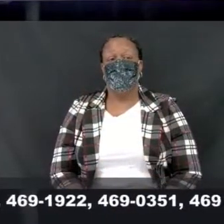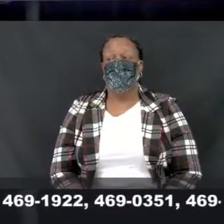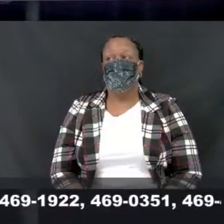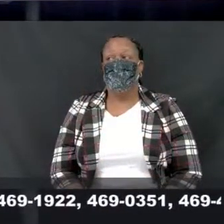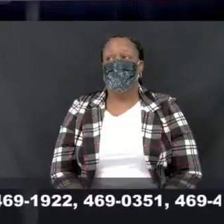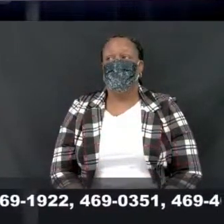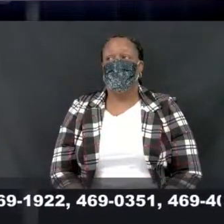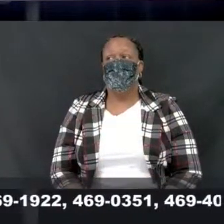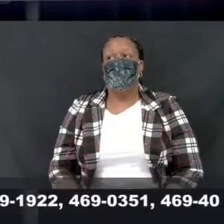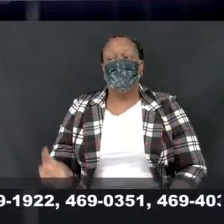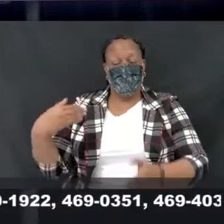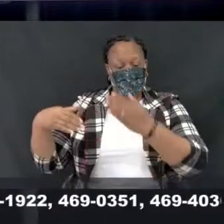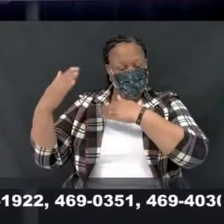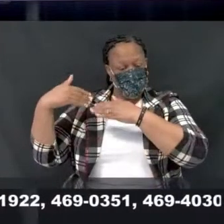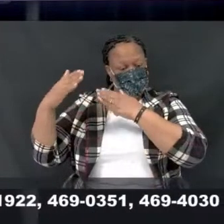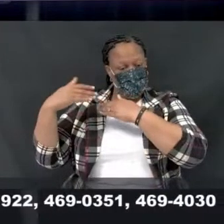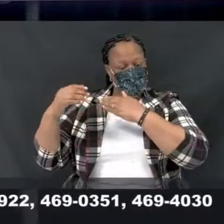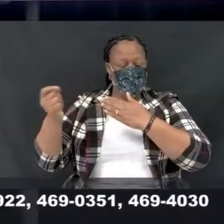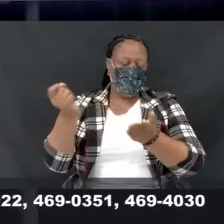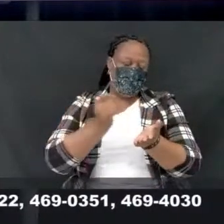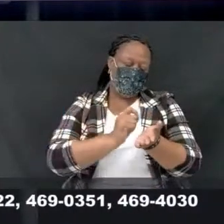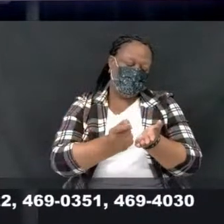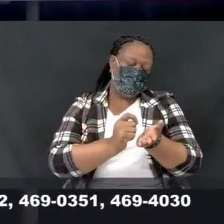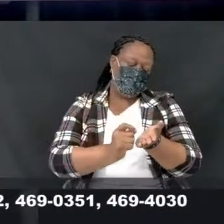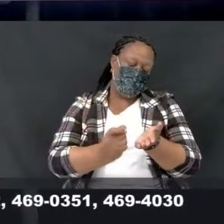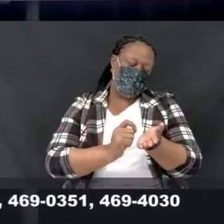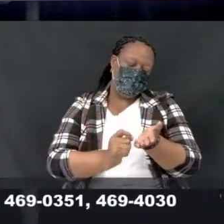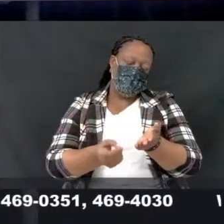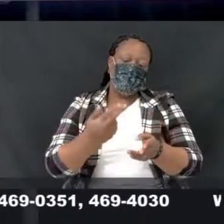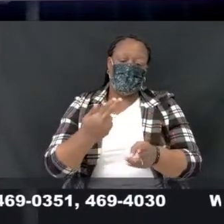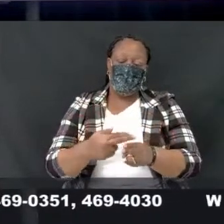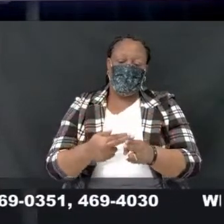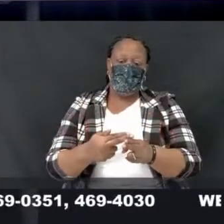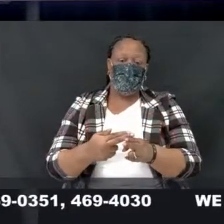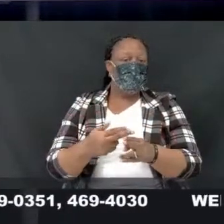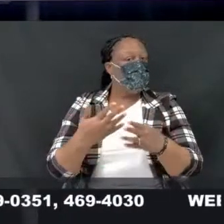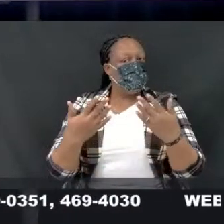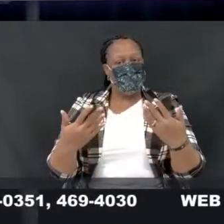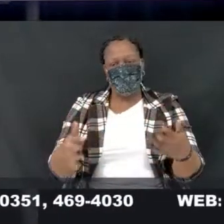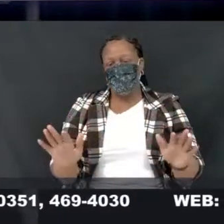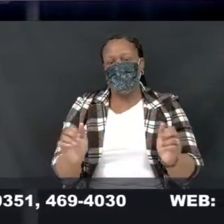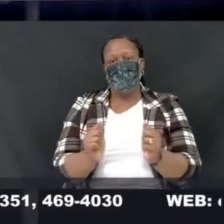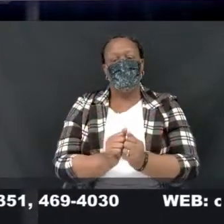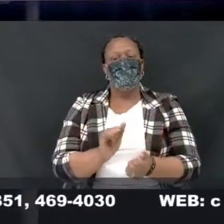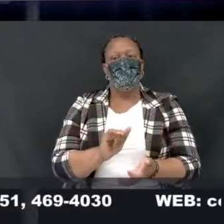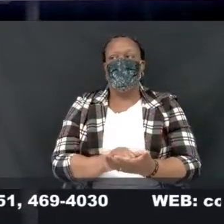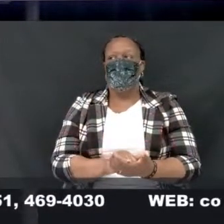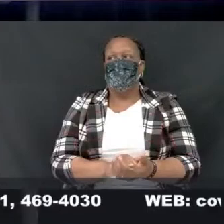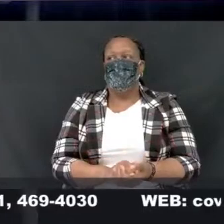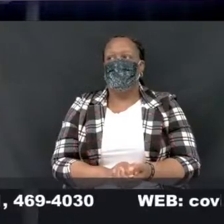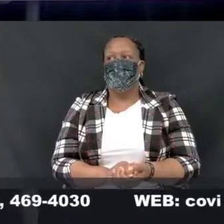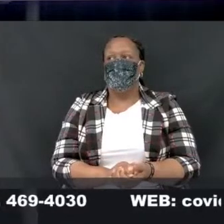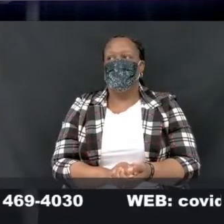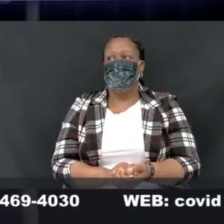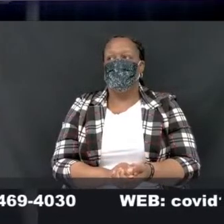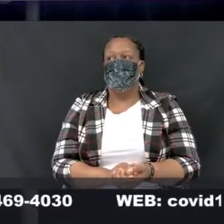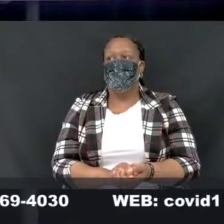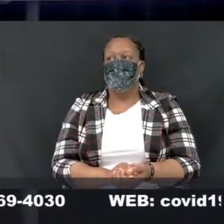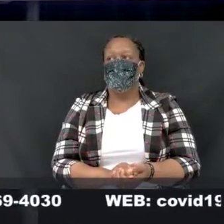logging of names for contact tracing at businesses is no longer required. This continued to be